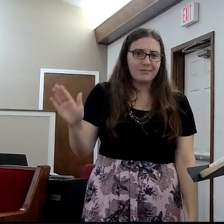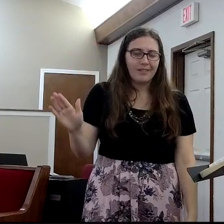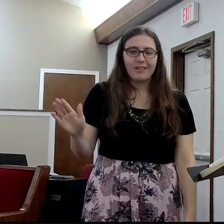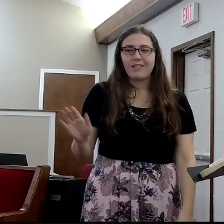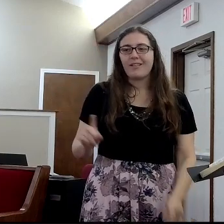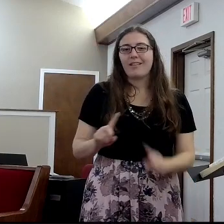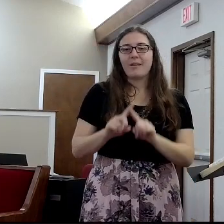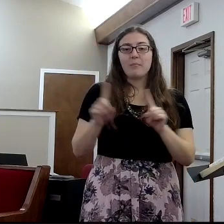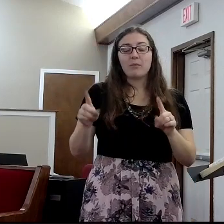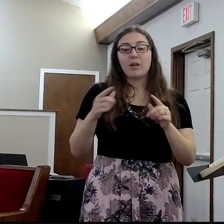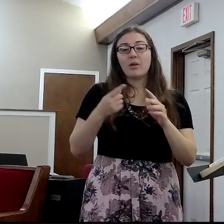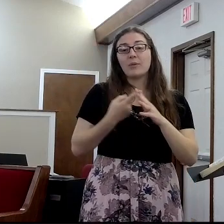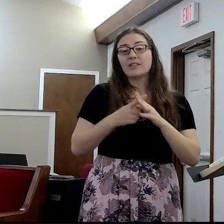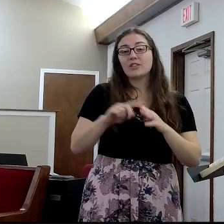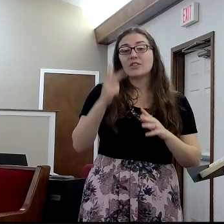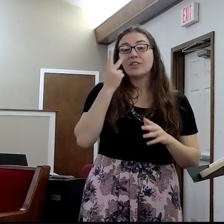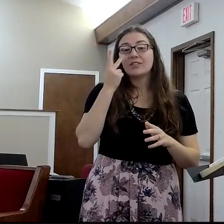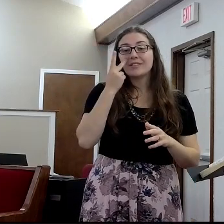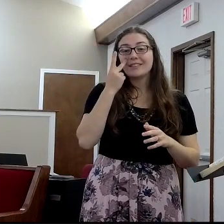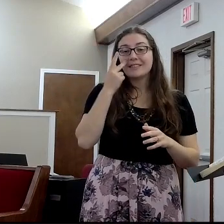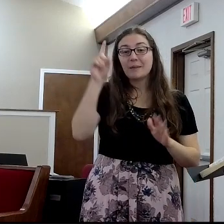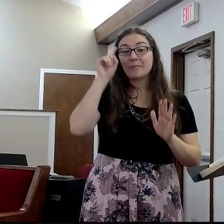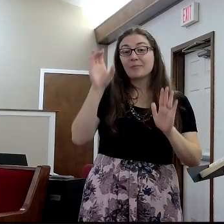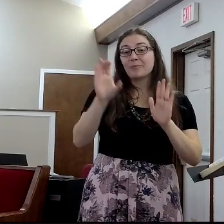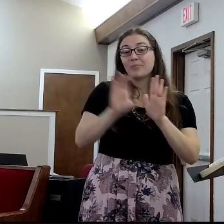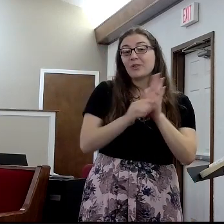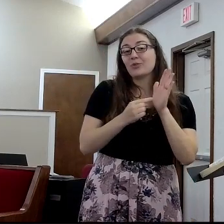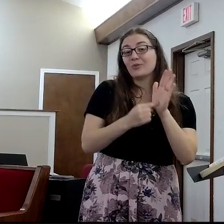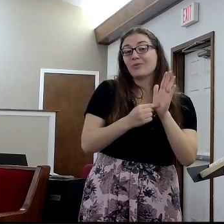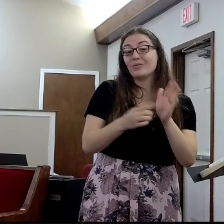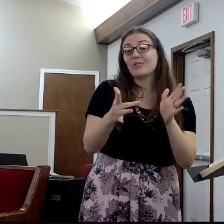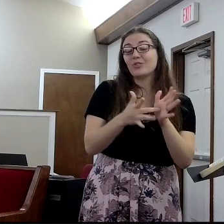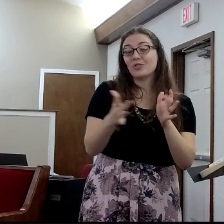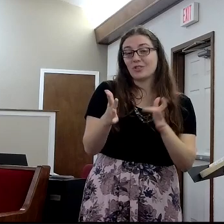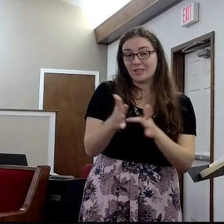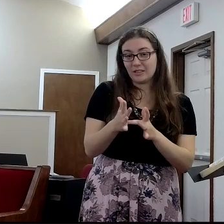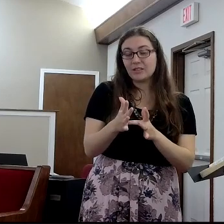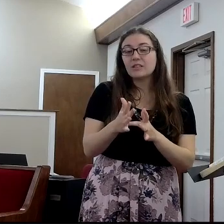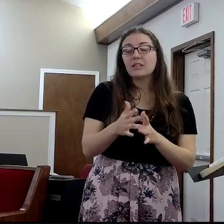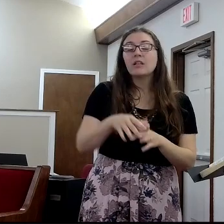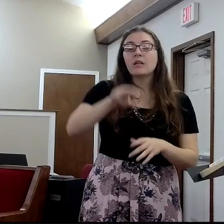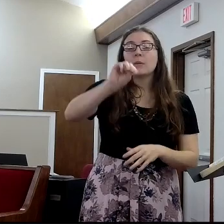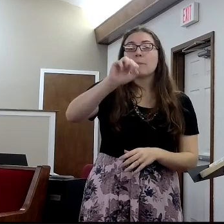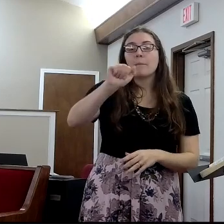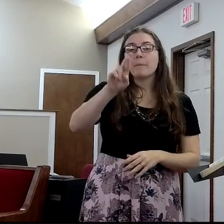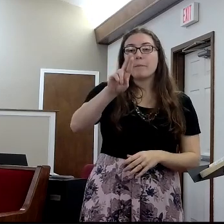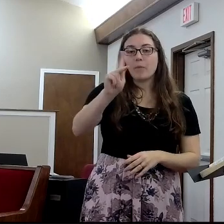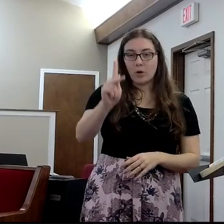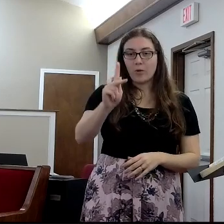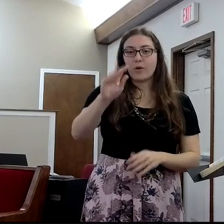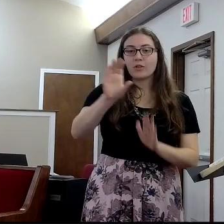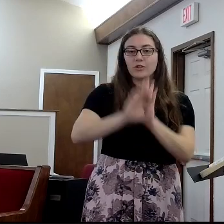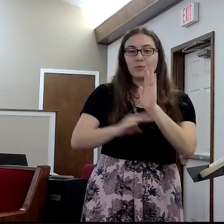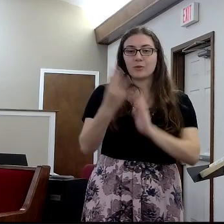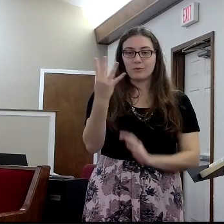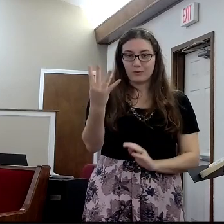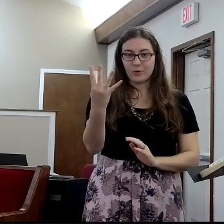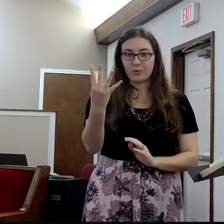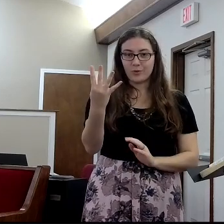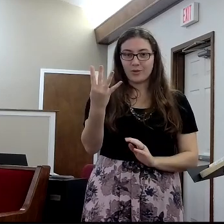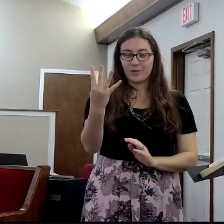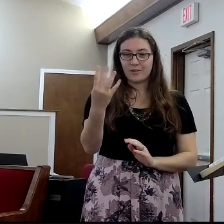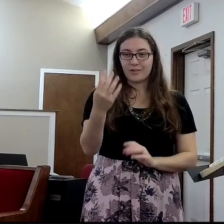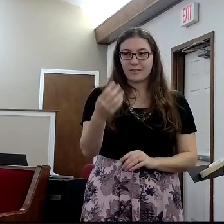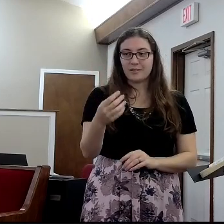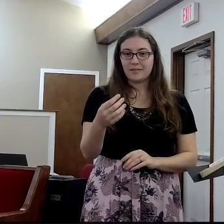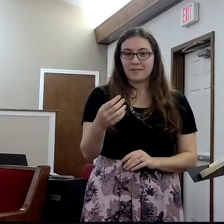here is where we start to see a picture of Jesus. If you'll turn with me to Mark 4, we're going to read a